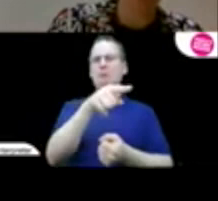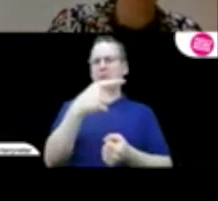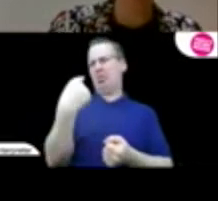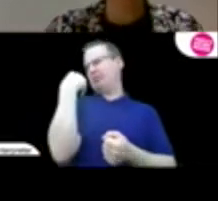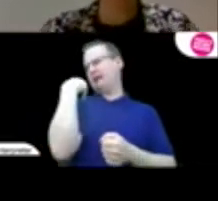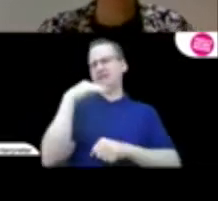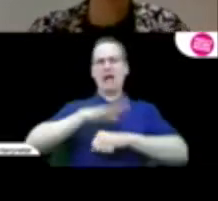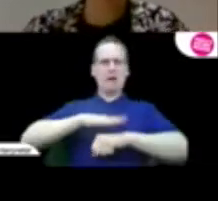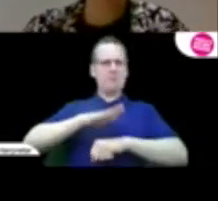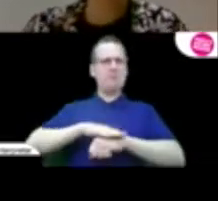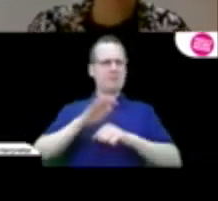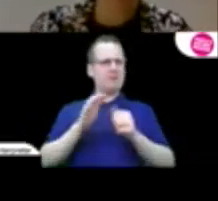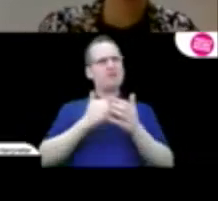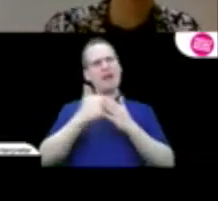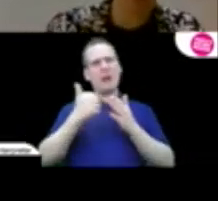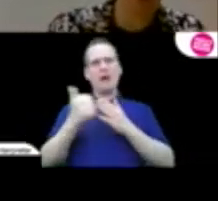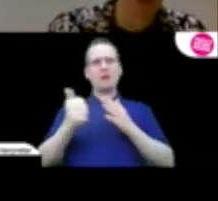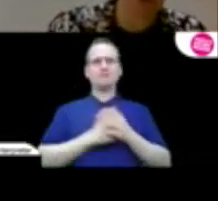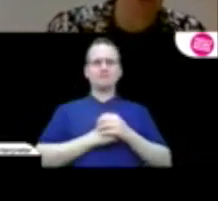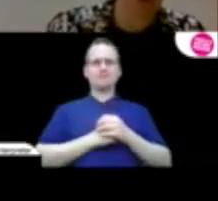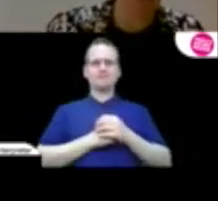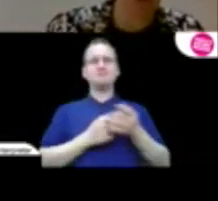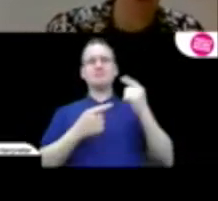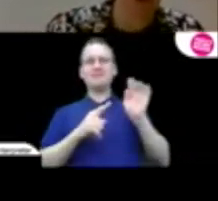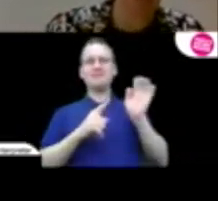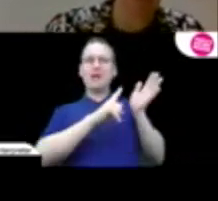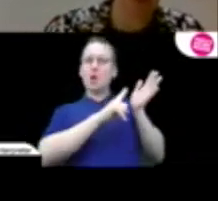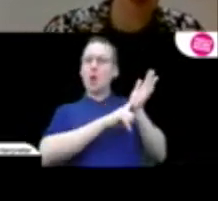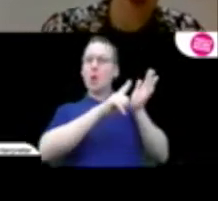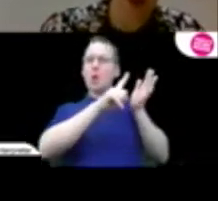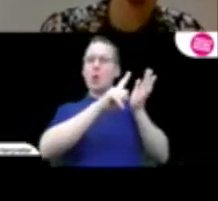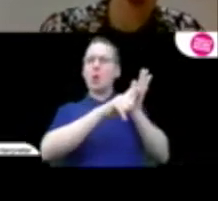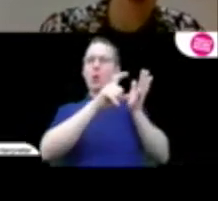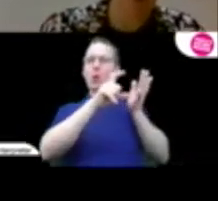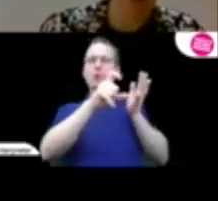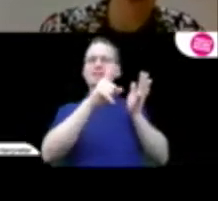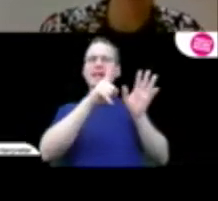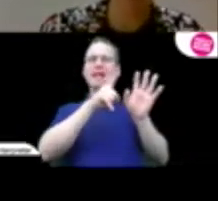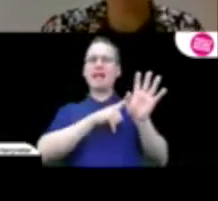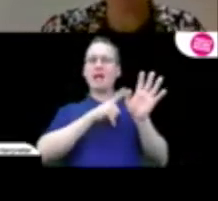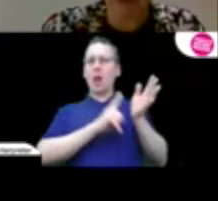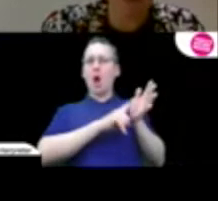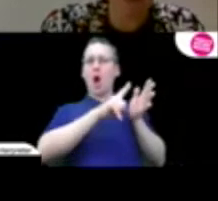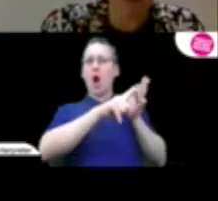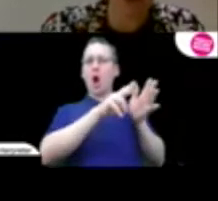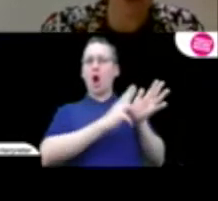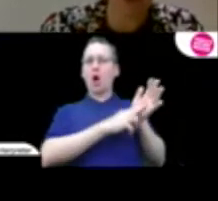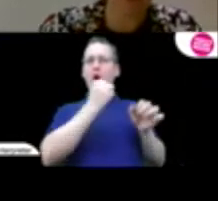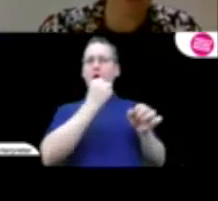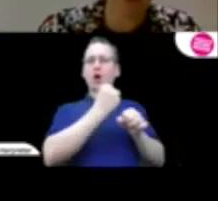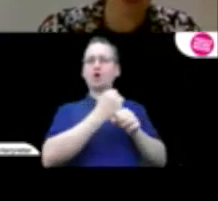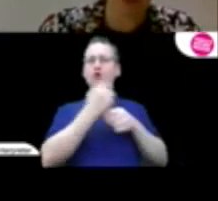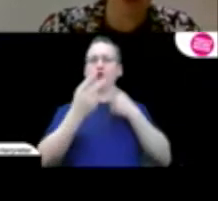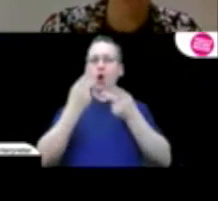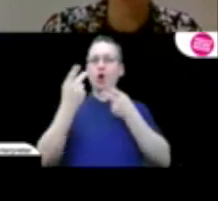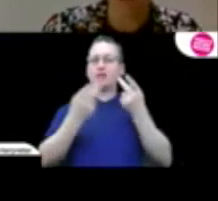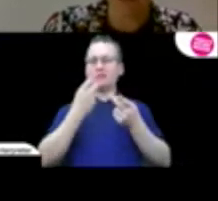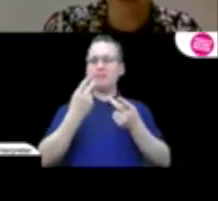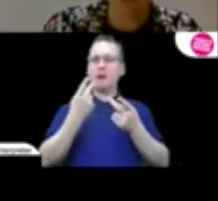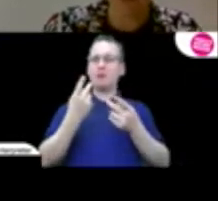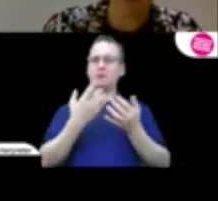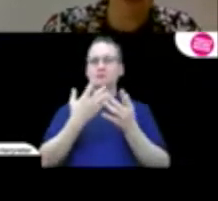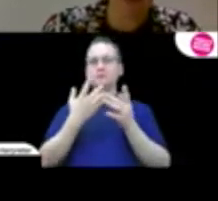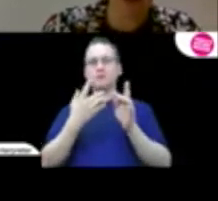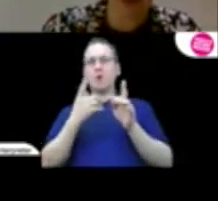And the Lucy Long song that he was famous for performing is about a temptress who